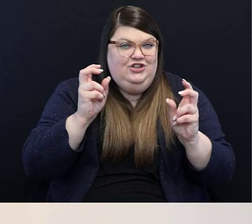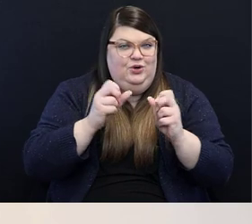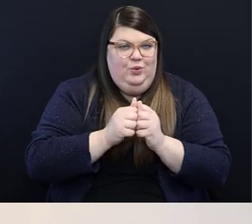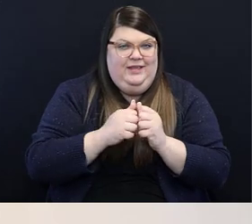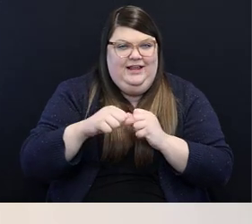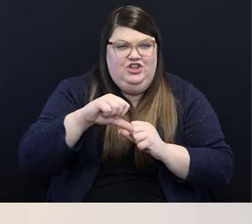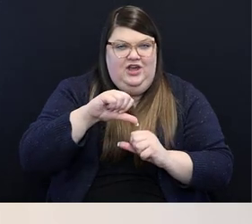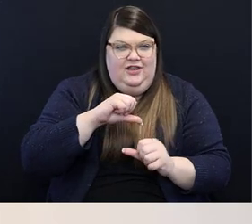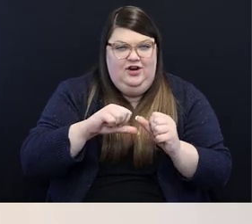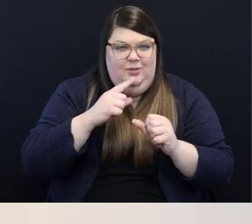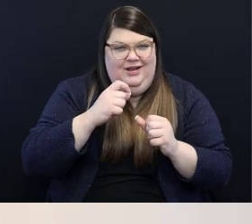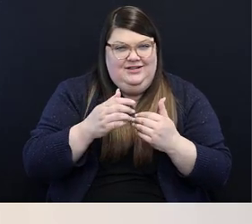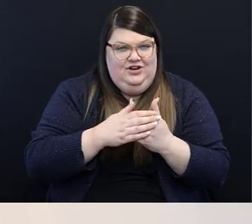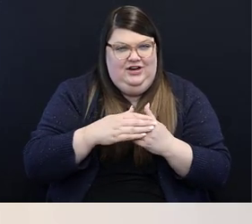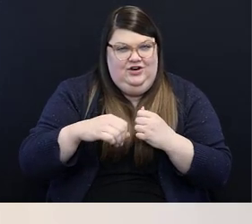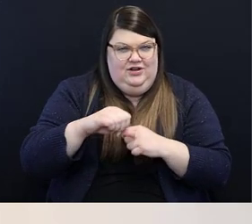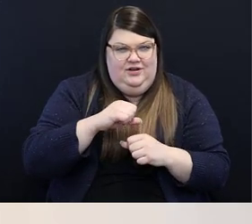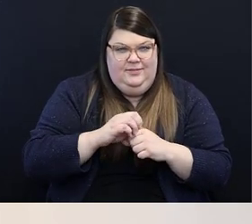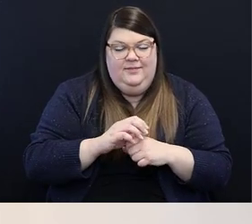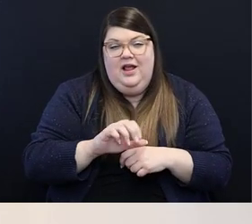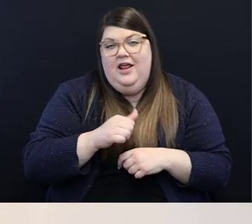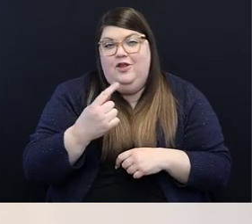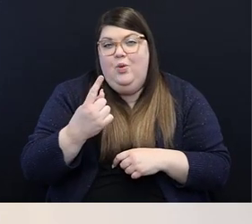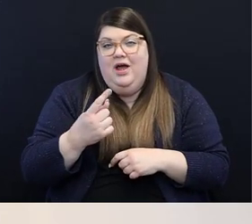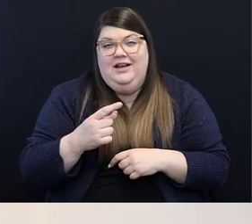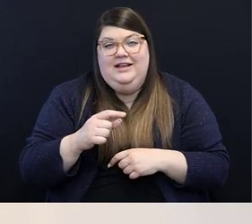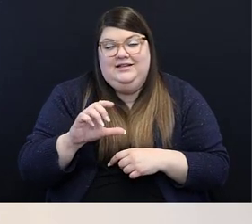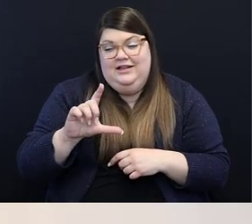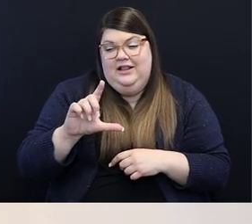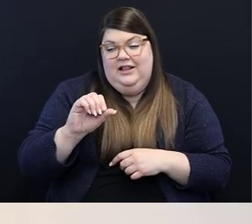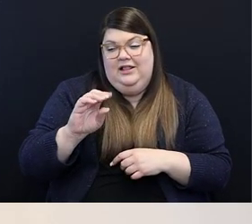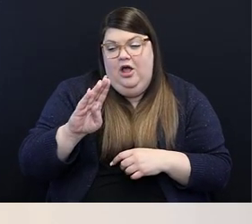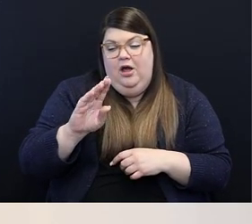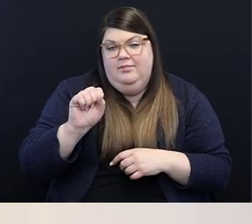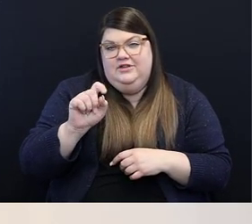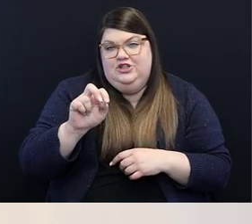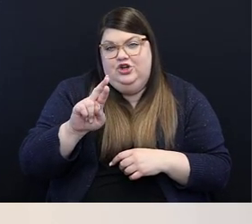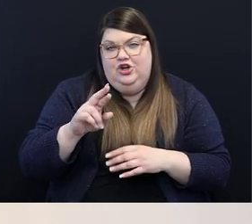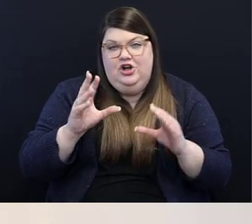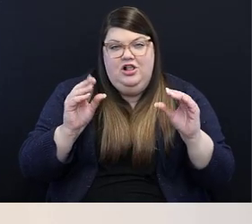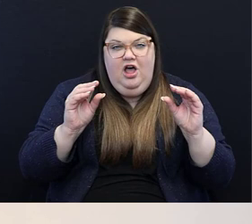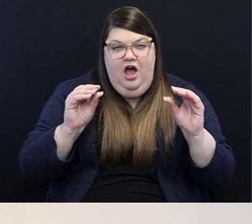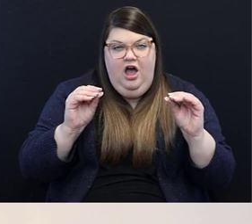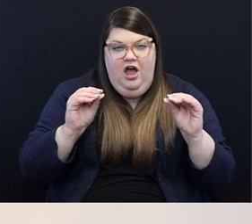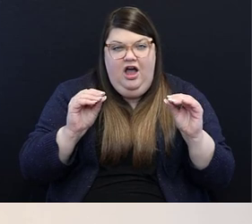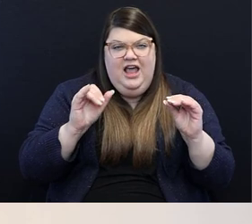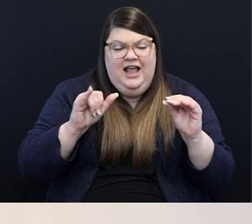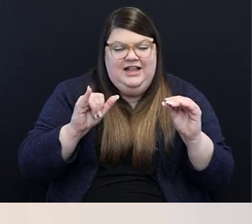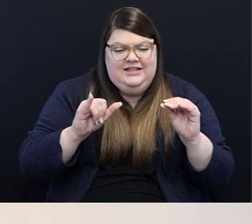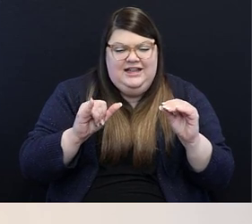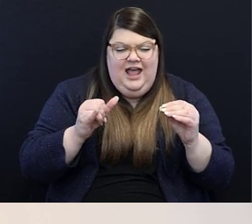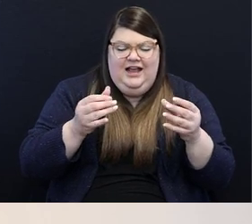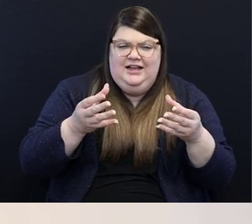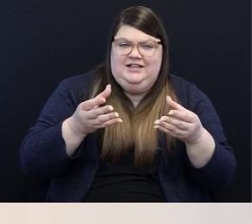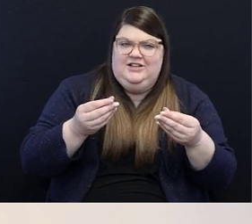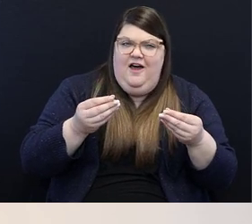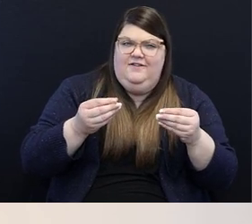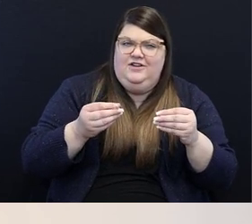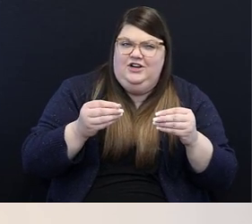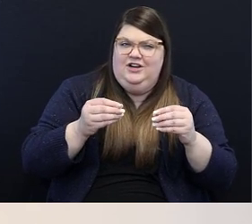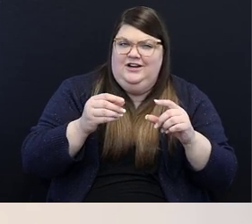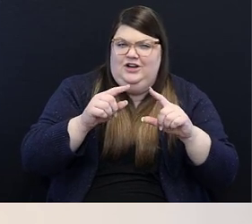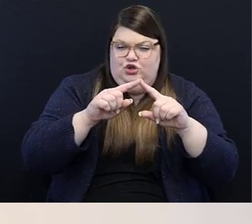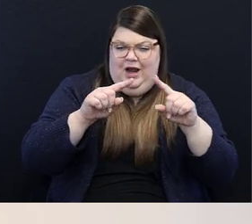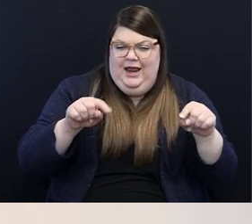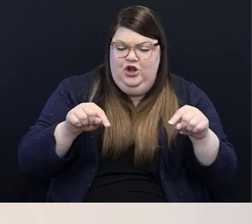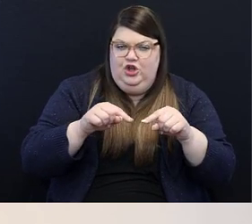in the exhibition is the lobster claw, which is kind of this softer triangular form that kind of looks like it's cutting across